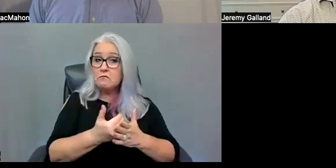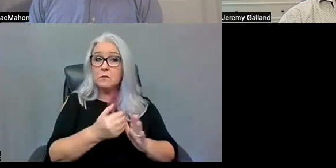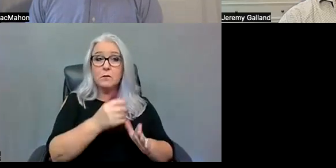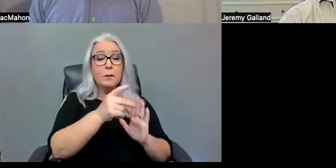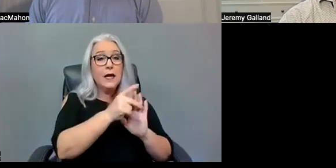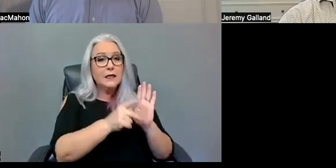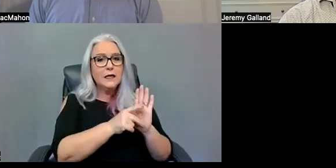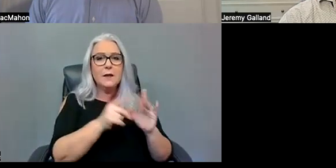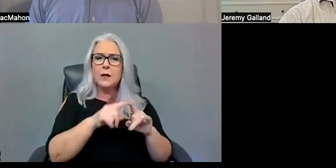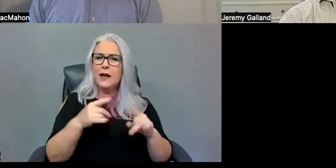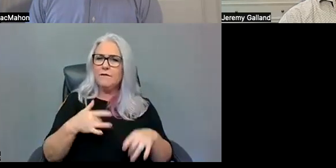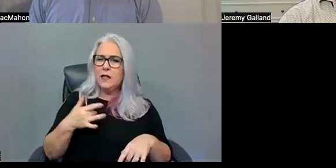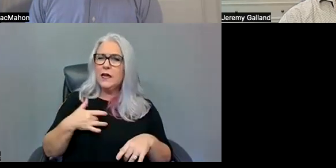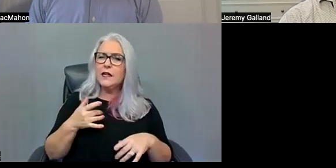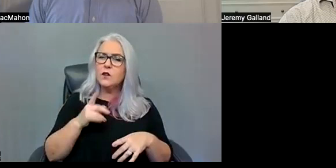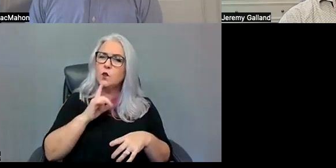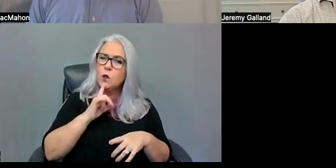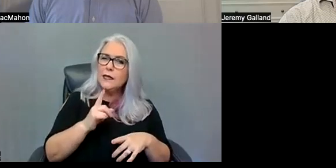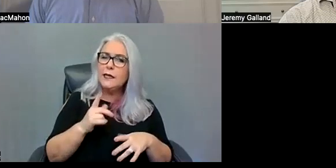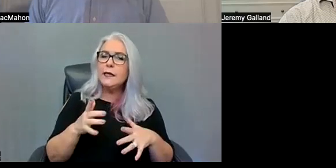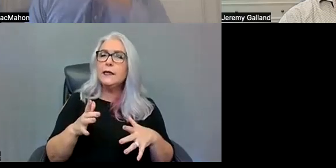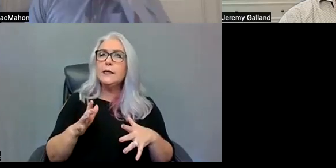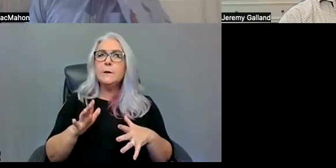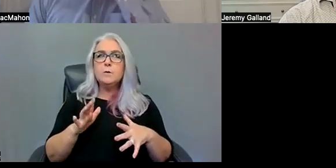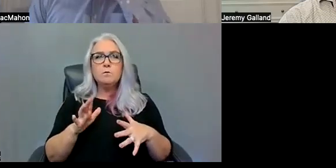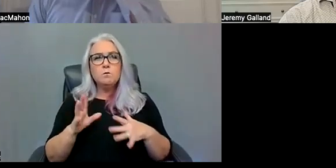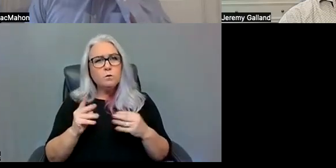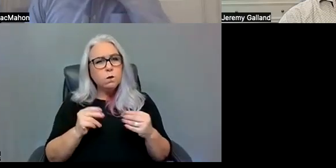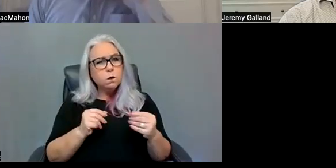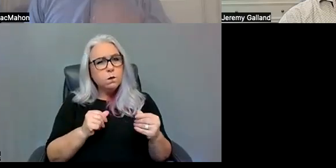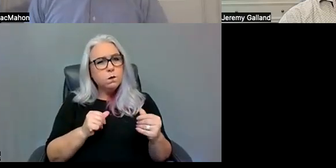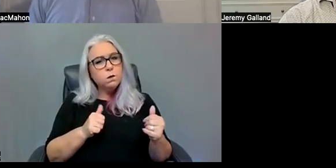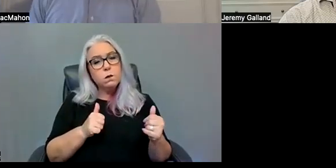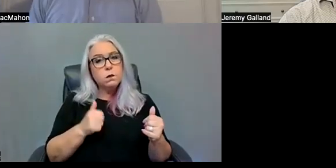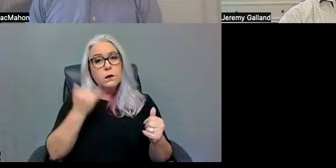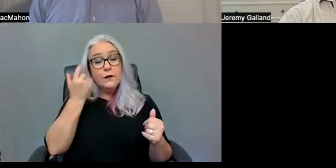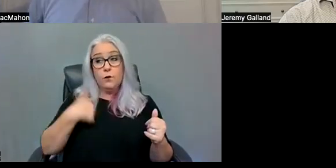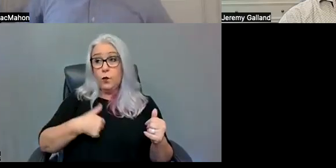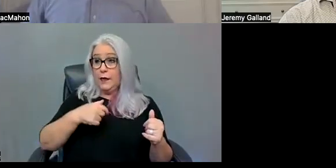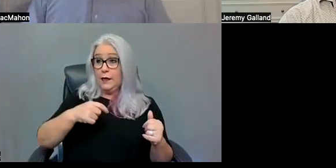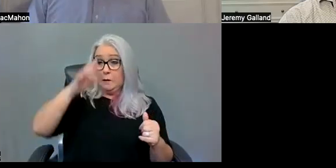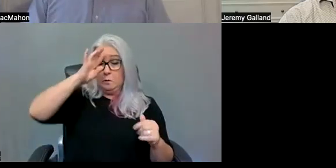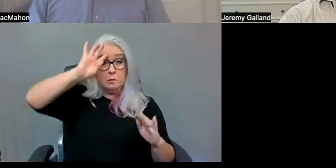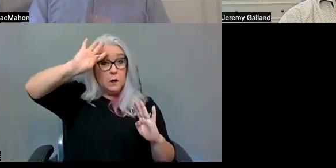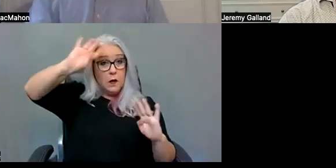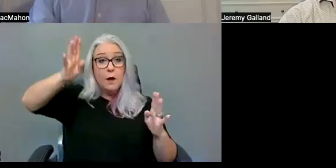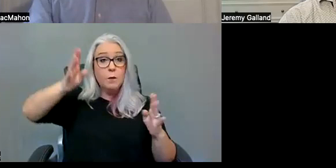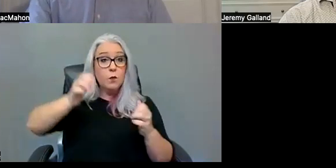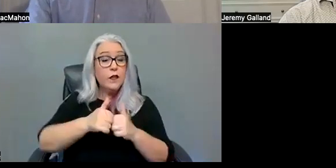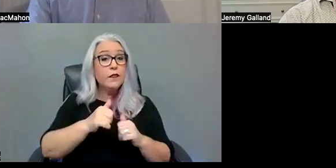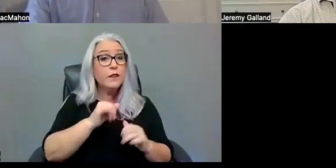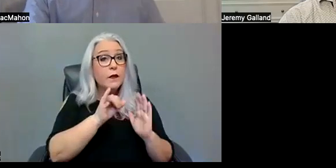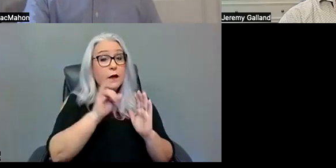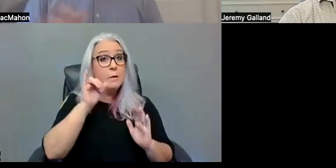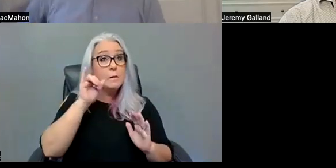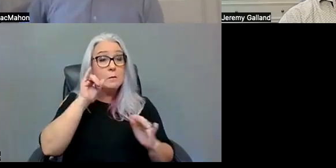it's this very subtle play of whether we come up with ideas or where we get the ideas and the